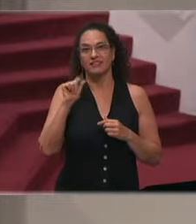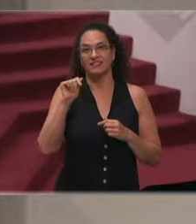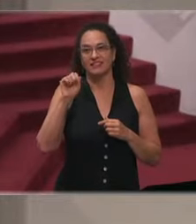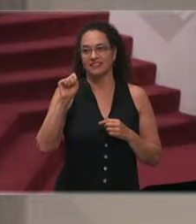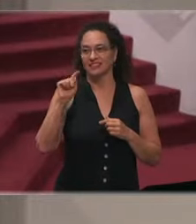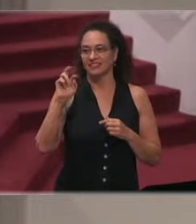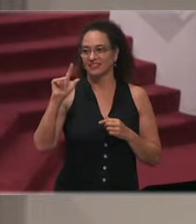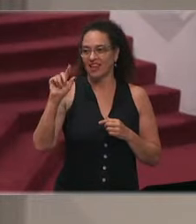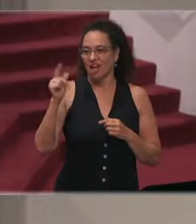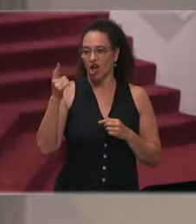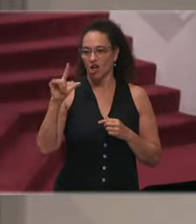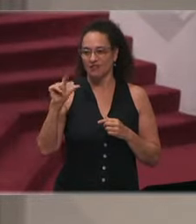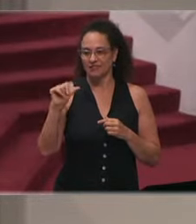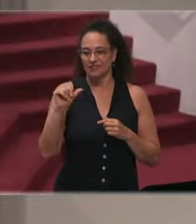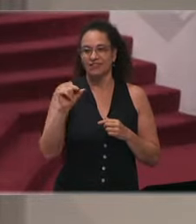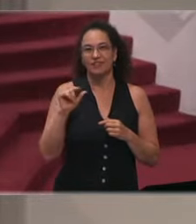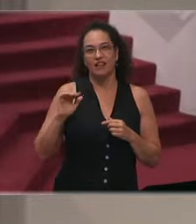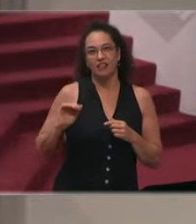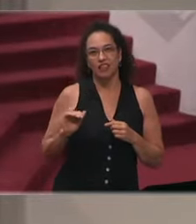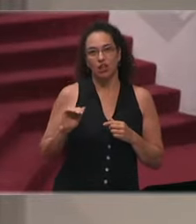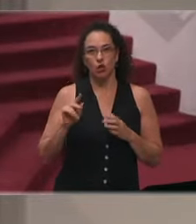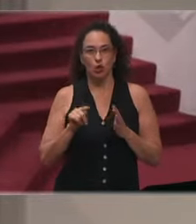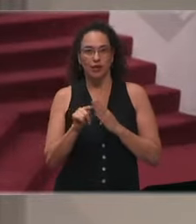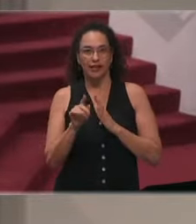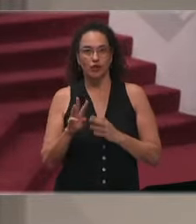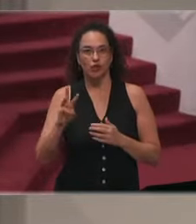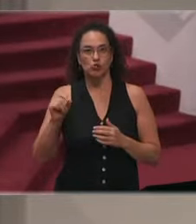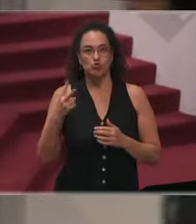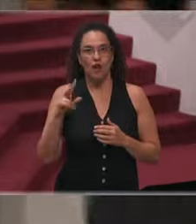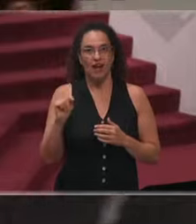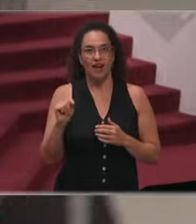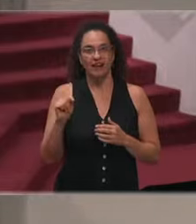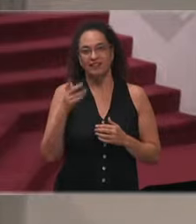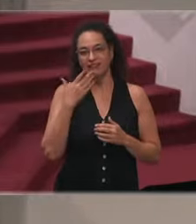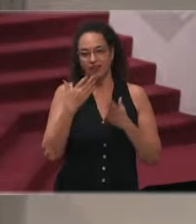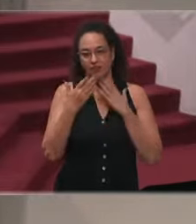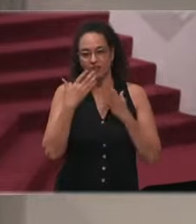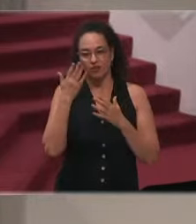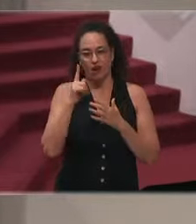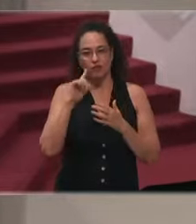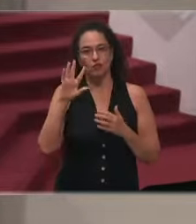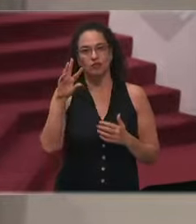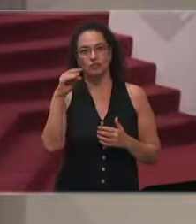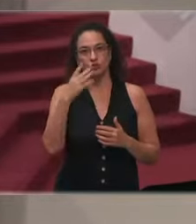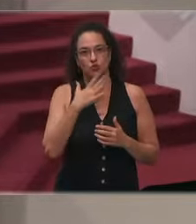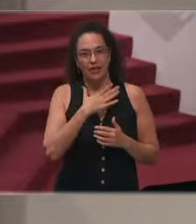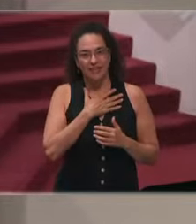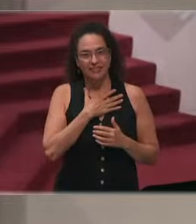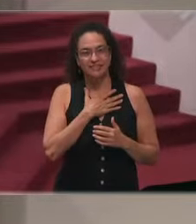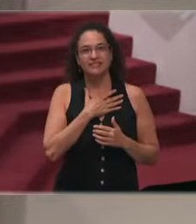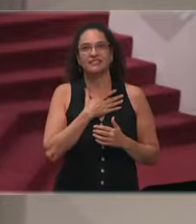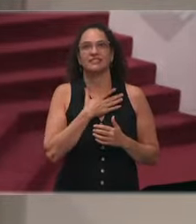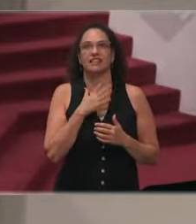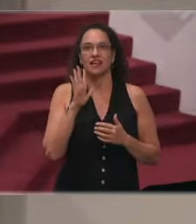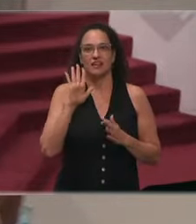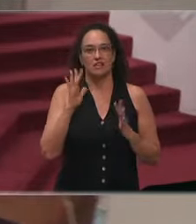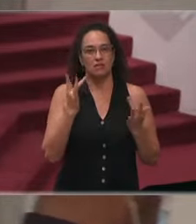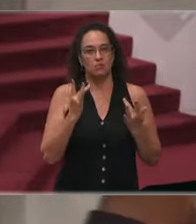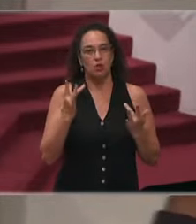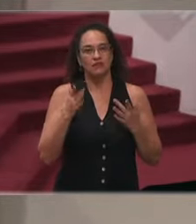Wright. The Senior Steppers would like to thank God for his grace and mercy in allowing them to perform, the leadership and